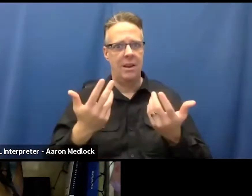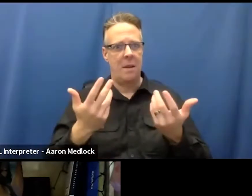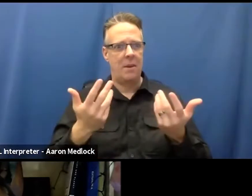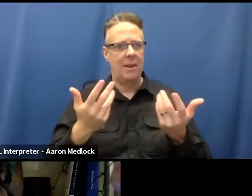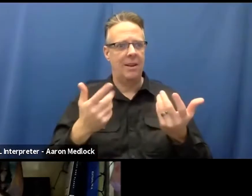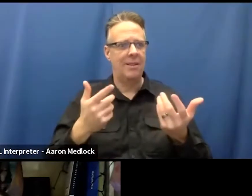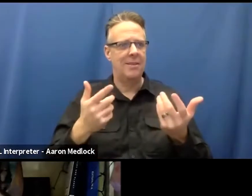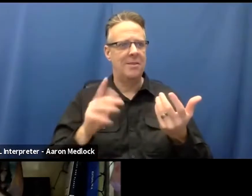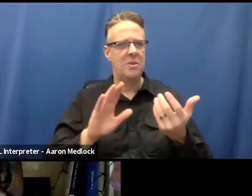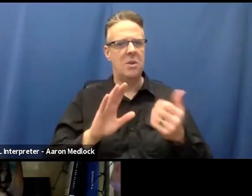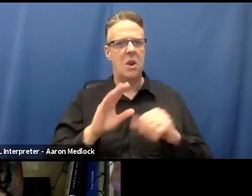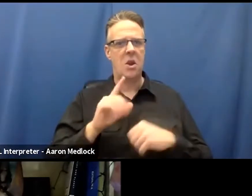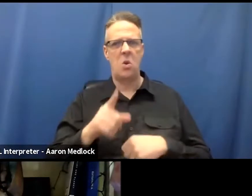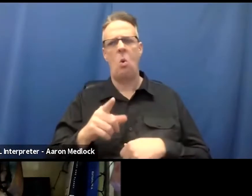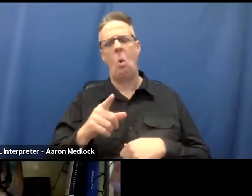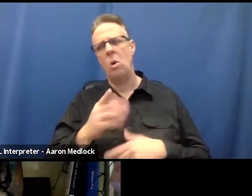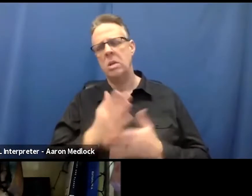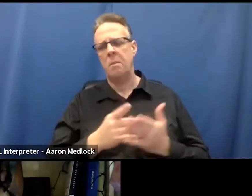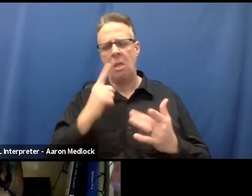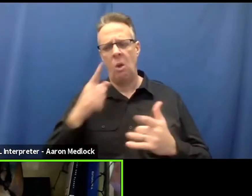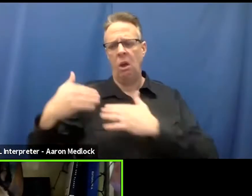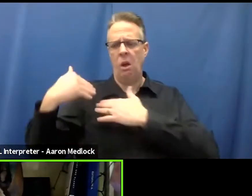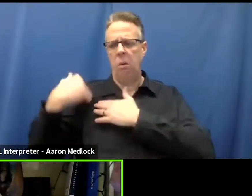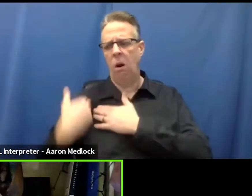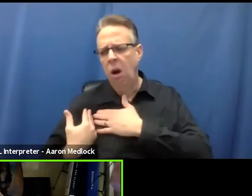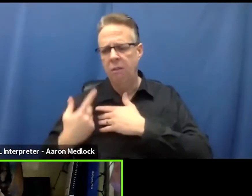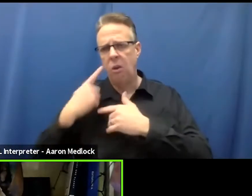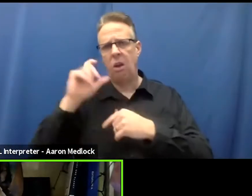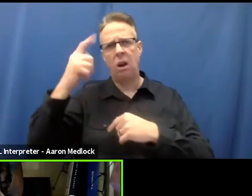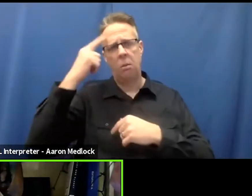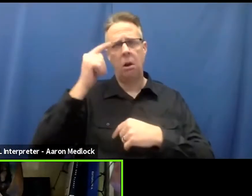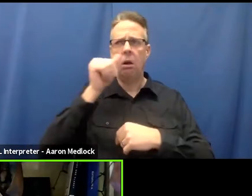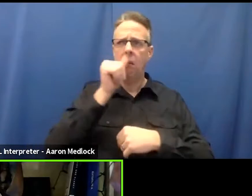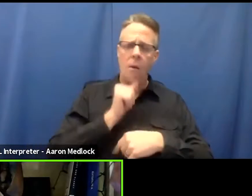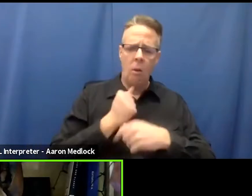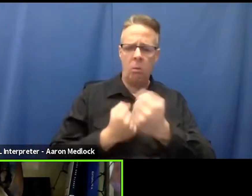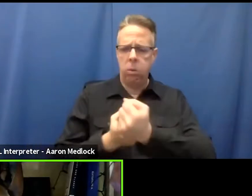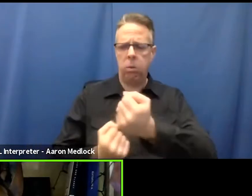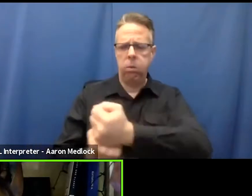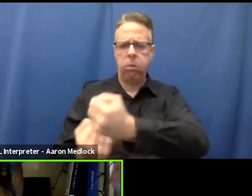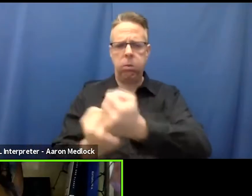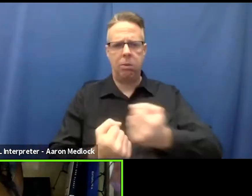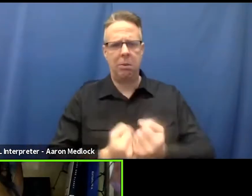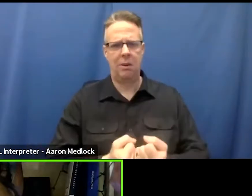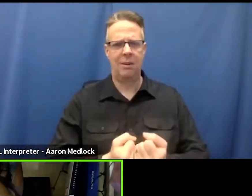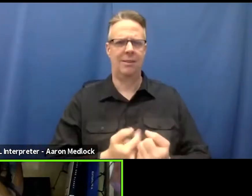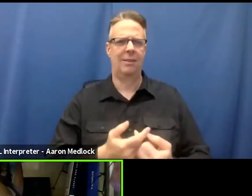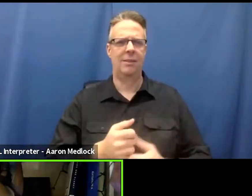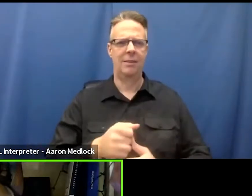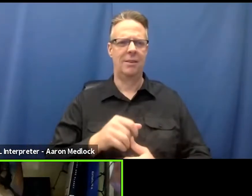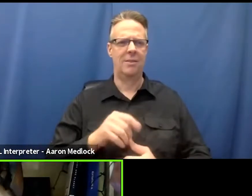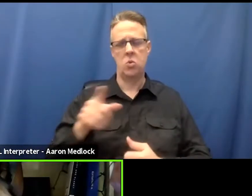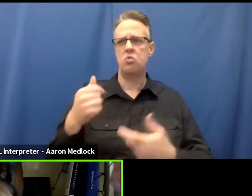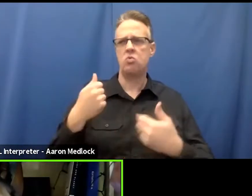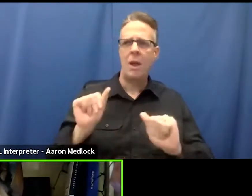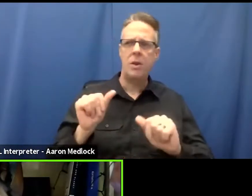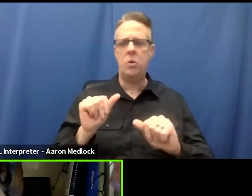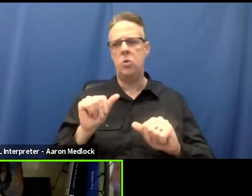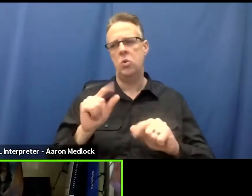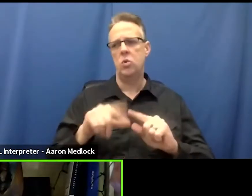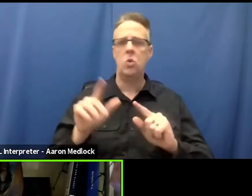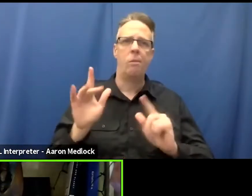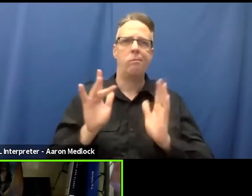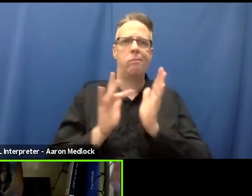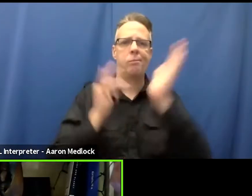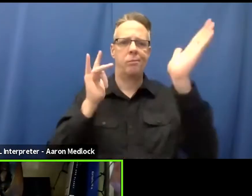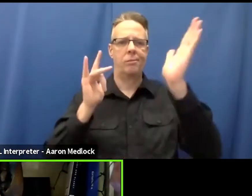And that you're a burden on the system is a big narrative as well. Like, you're a burden on the system and you're trying to scam the